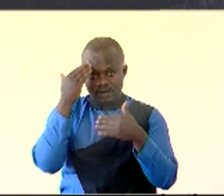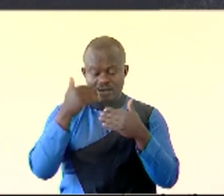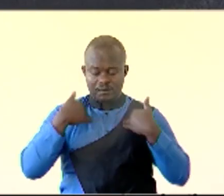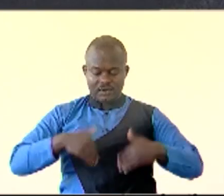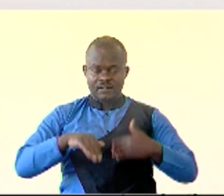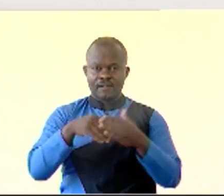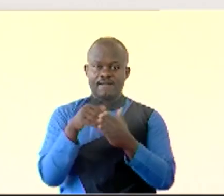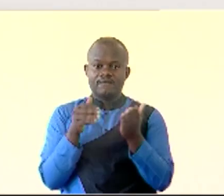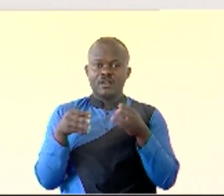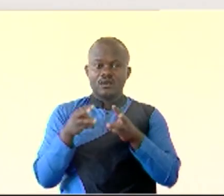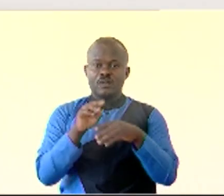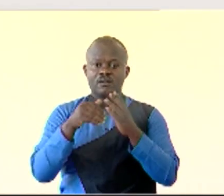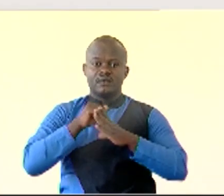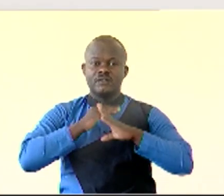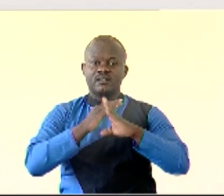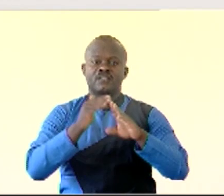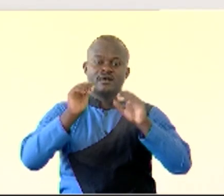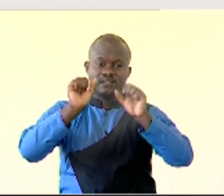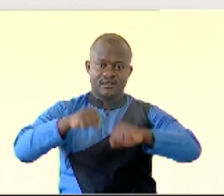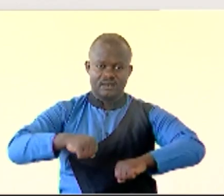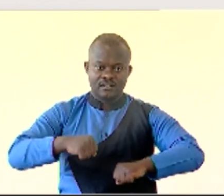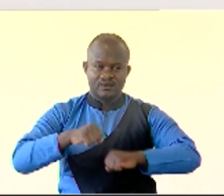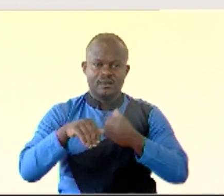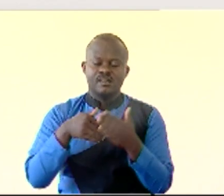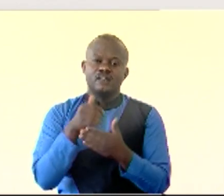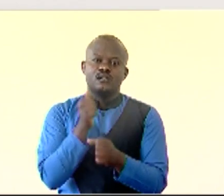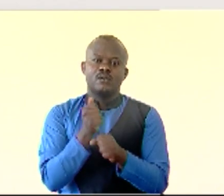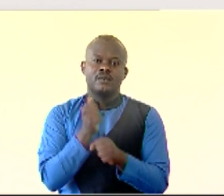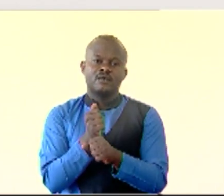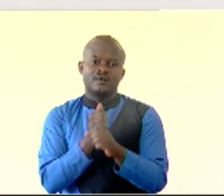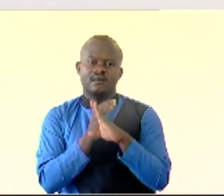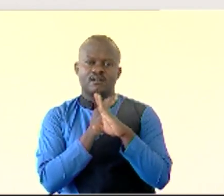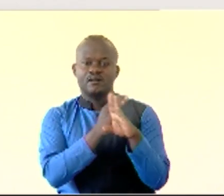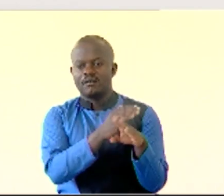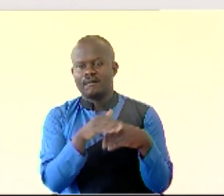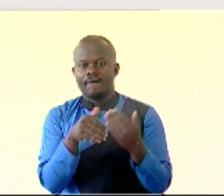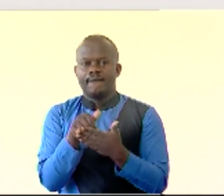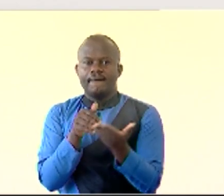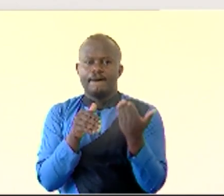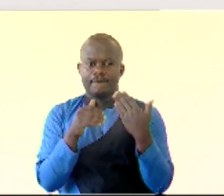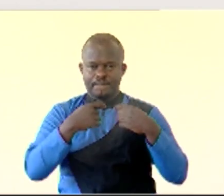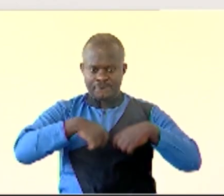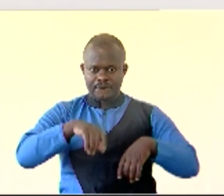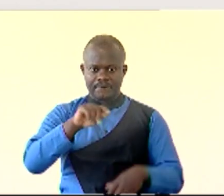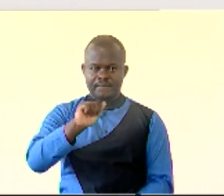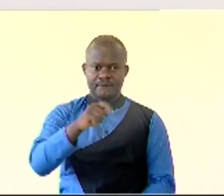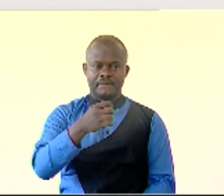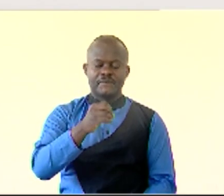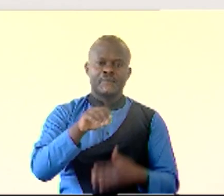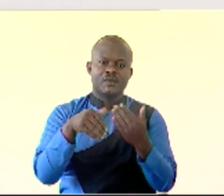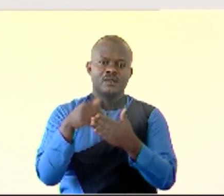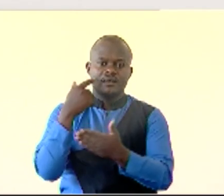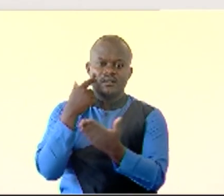has a range of defense mechanisms that operate to prevent or destroy the pathogen. These